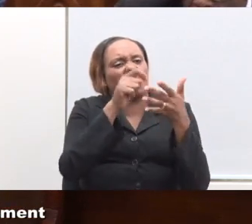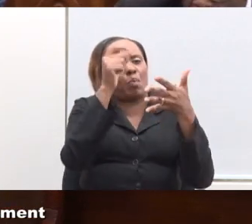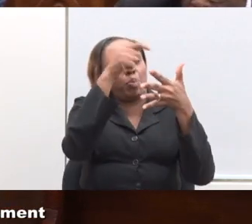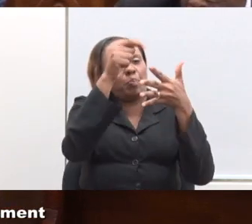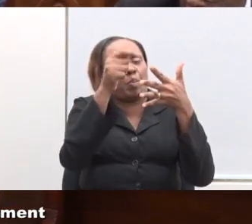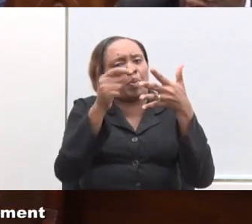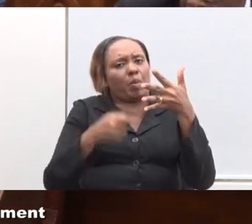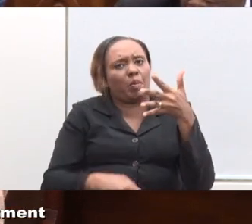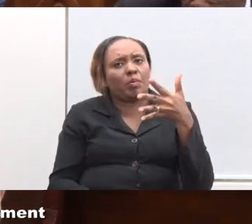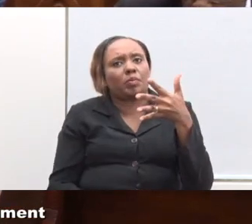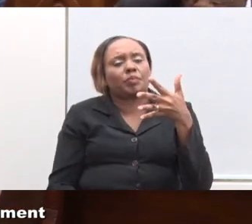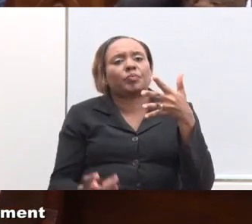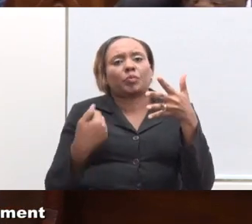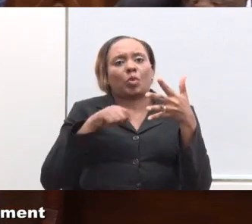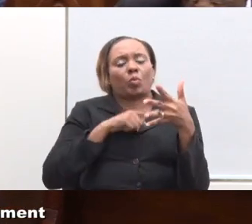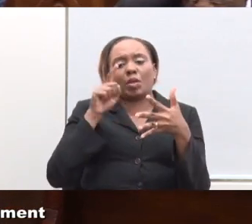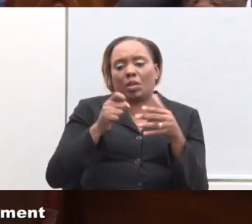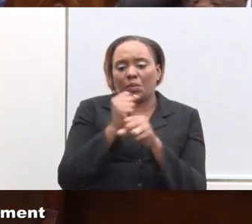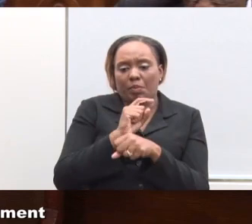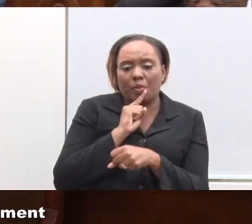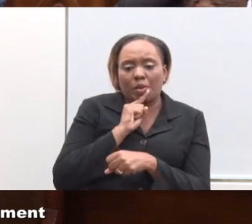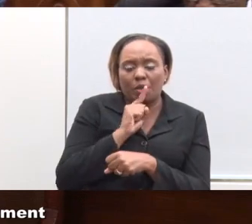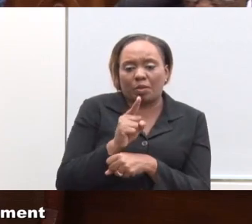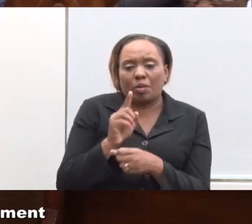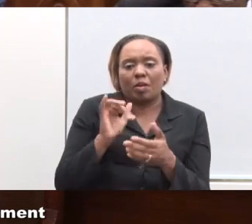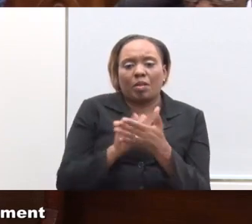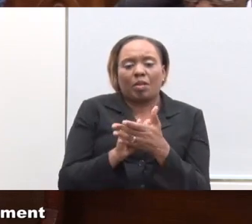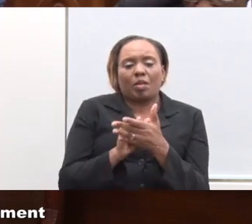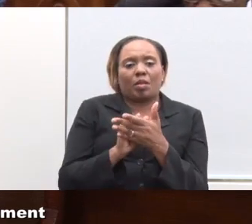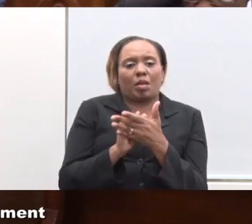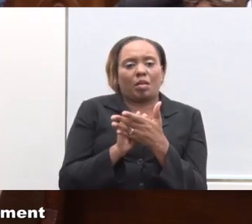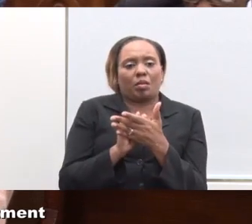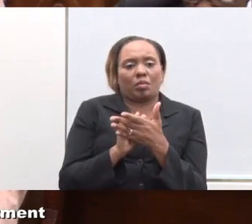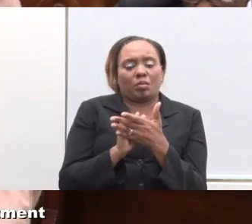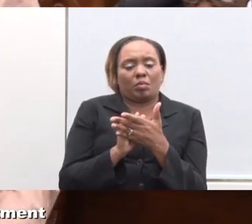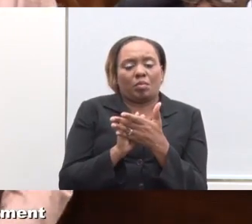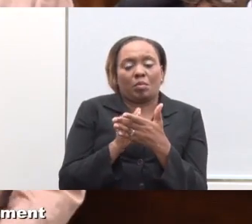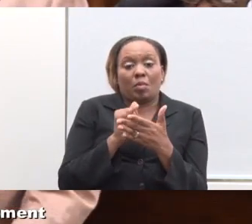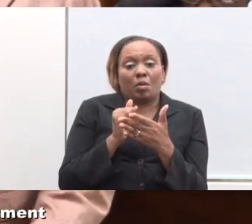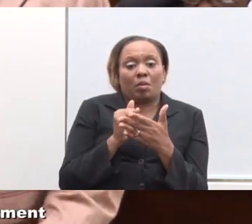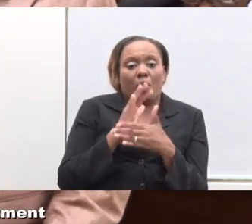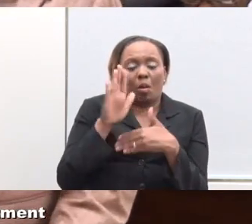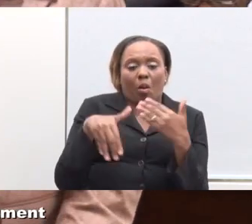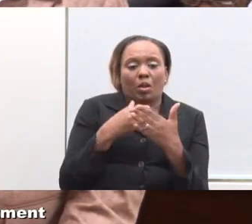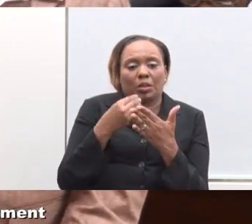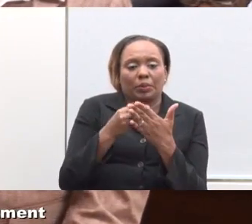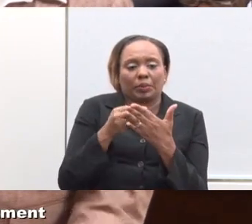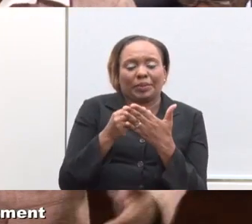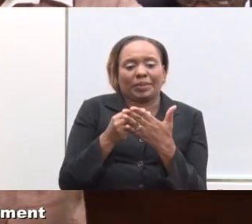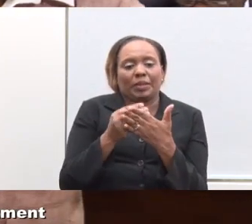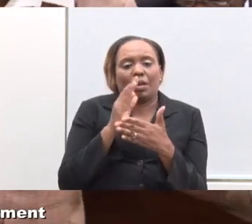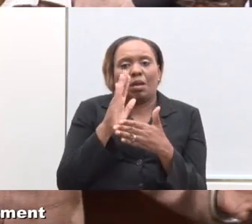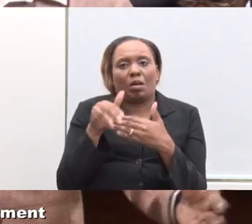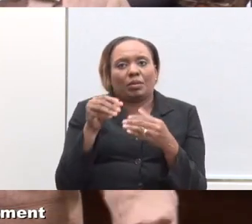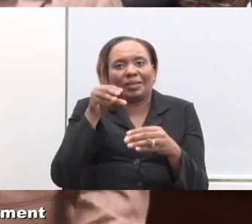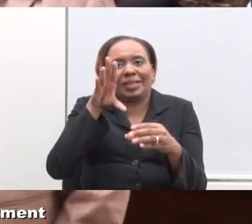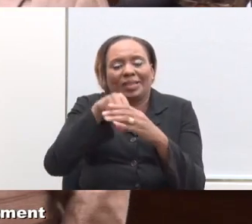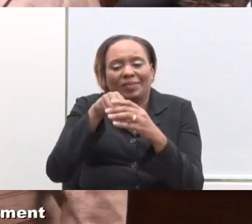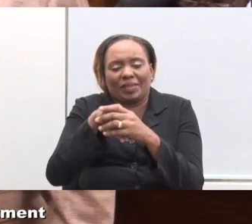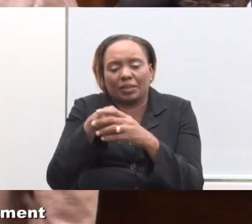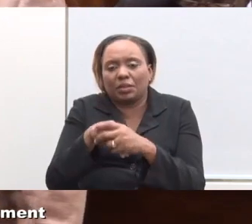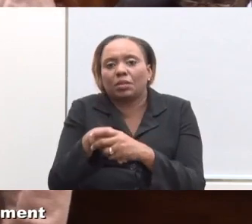and to leverage the balance sheet in the interest of the country. One of the early projects that they have discussed with me is right next